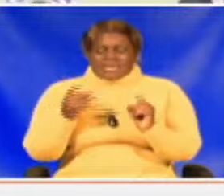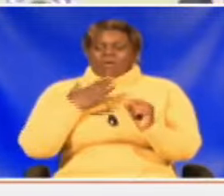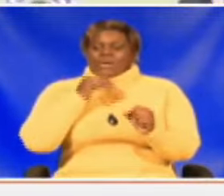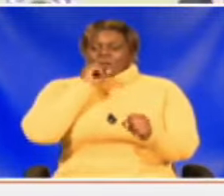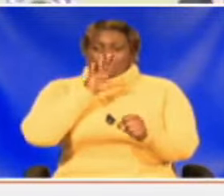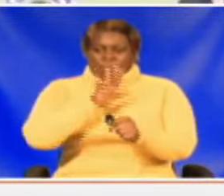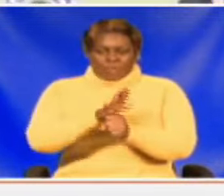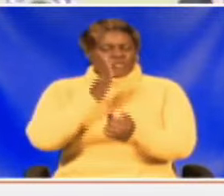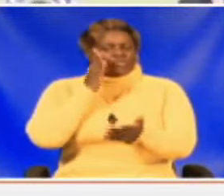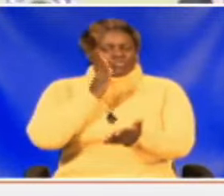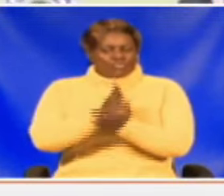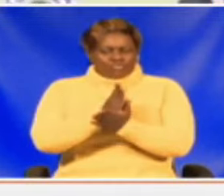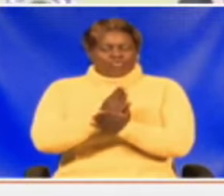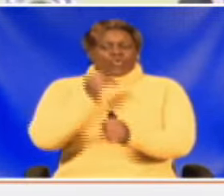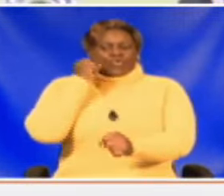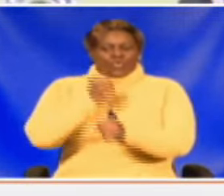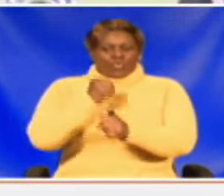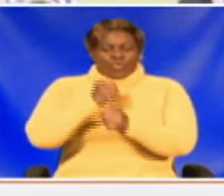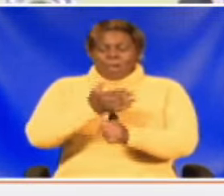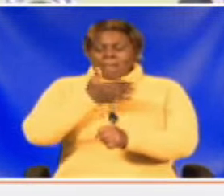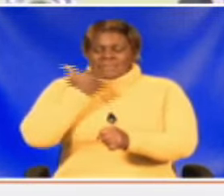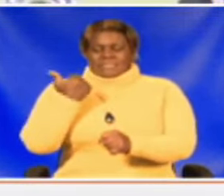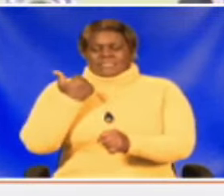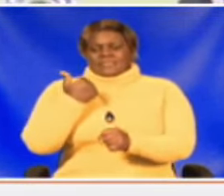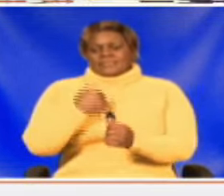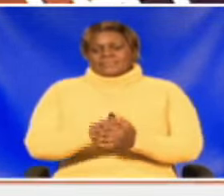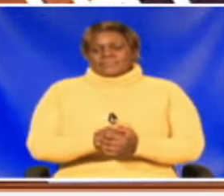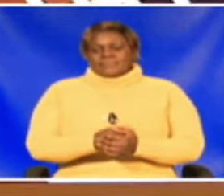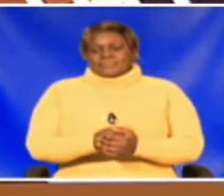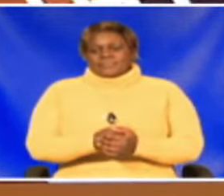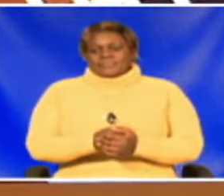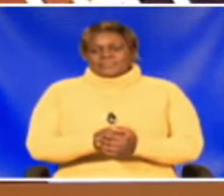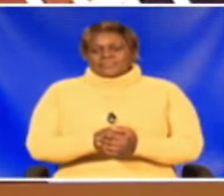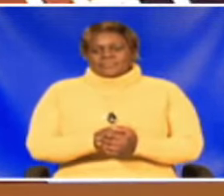promise that we are going to put a very good show. Uhispania imefu